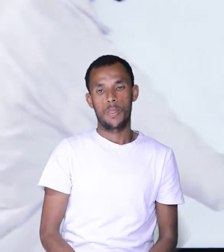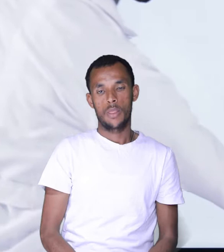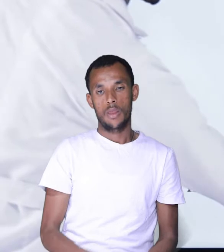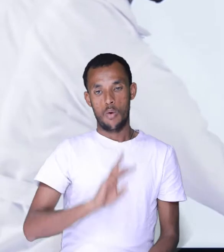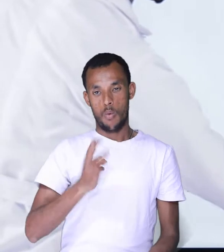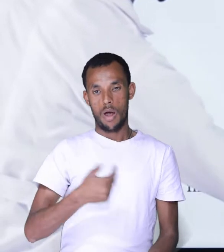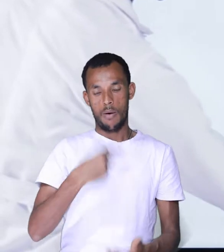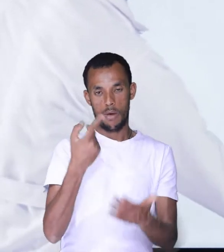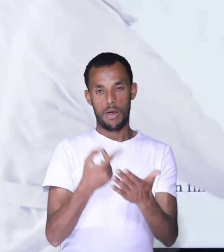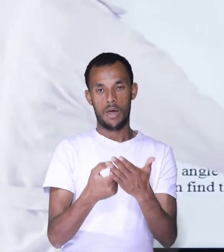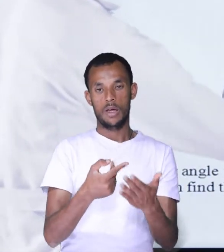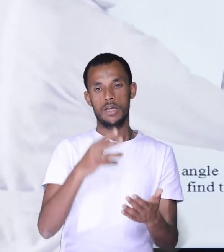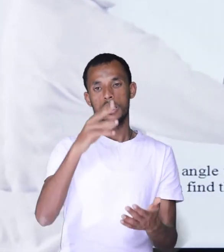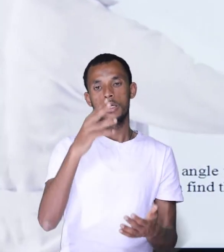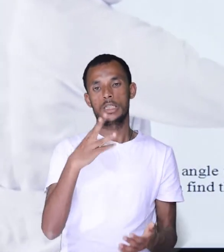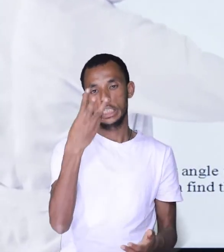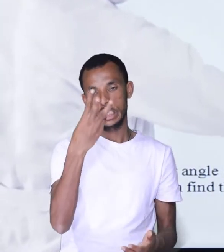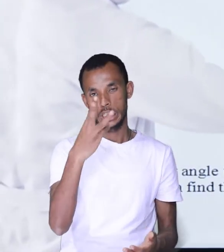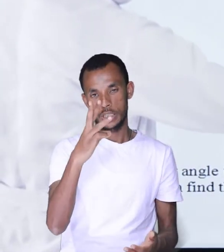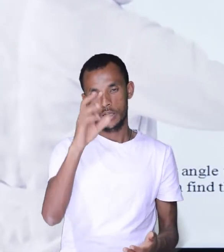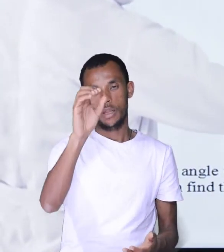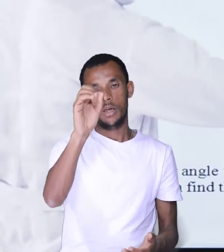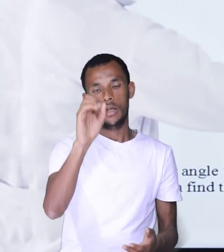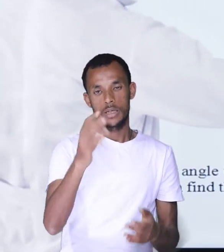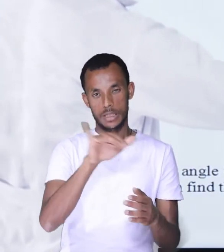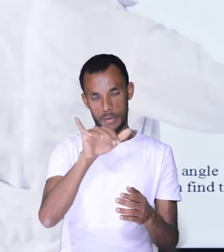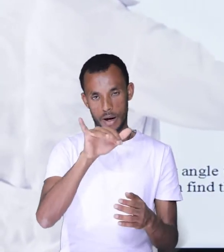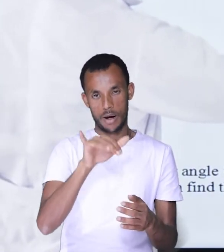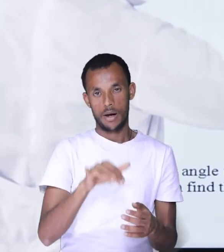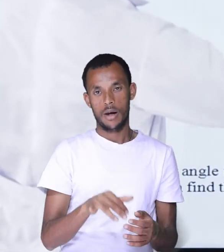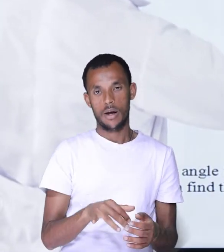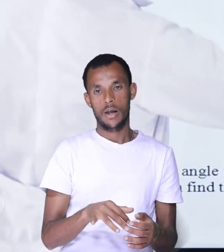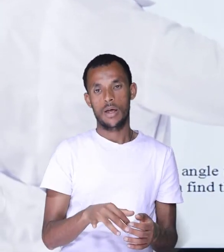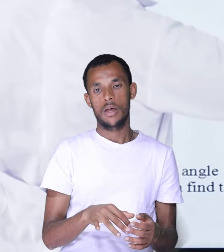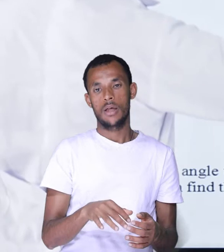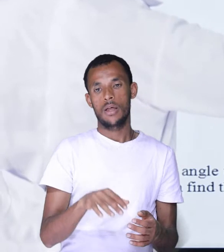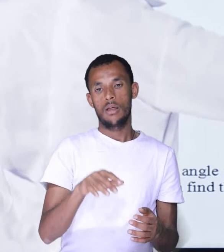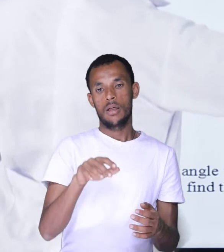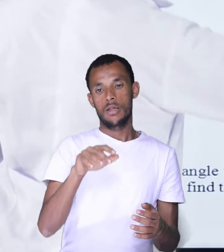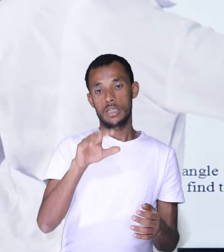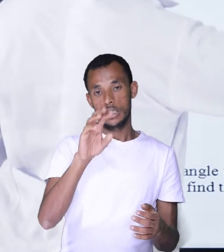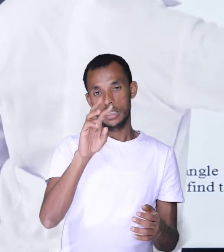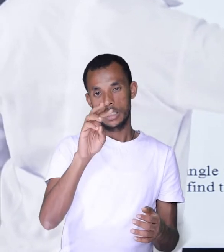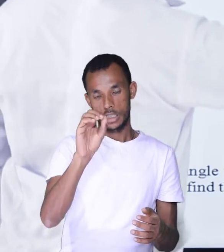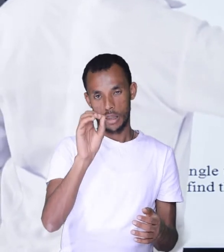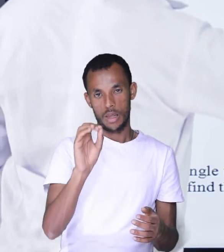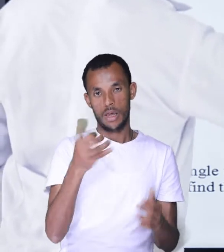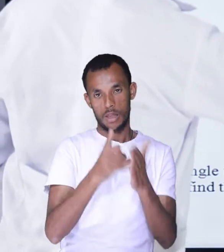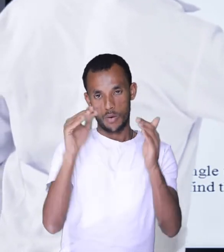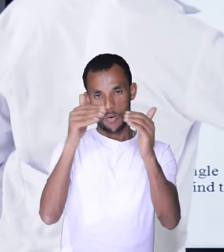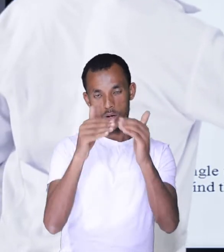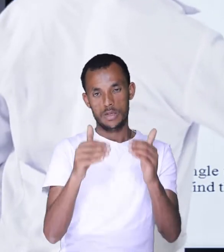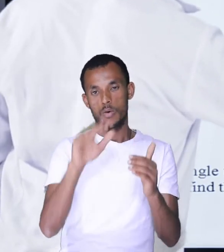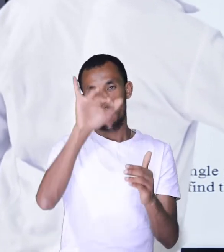And we have here, which is 60 degree. Similarly, tan of 60 degree then equals to, it's